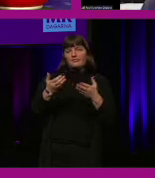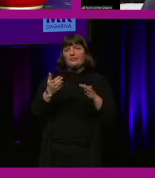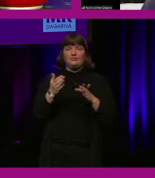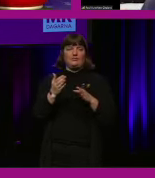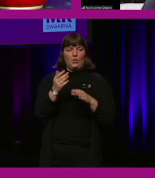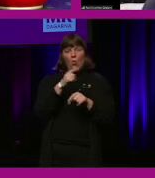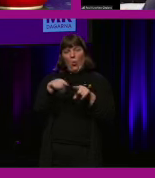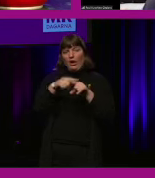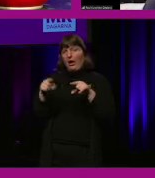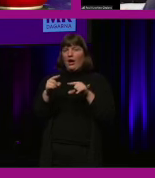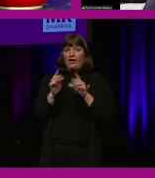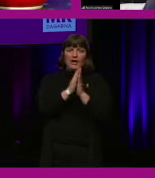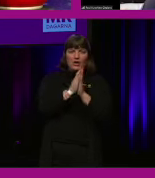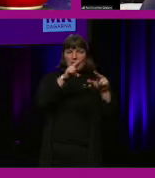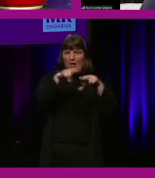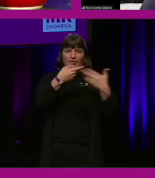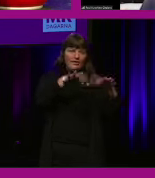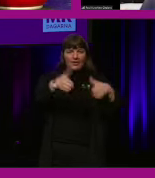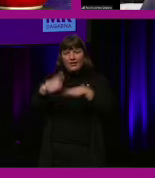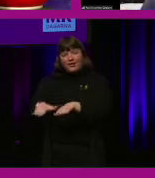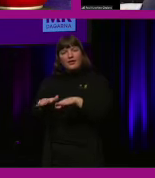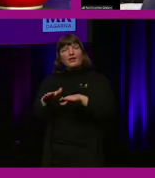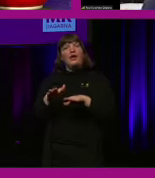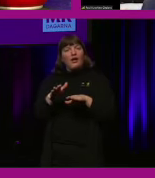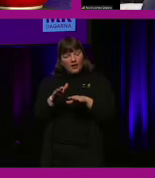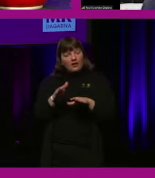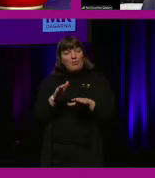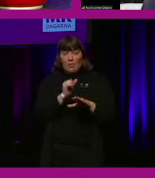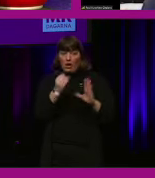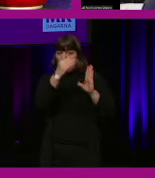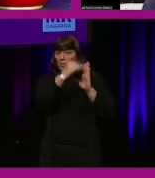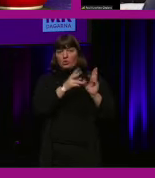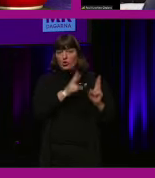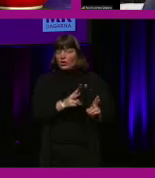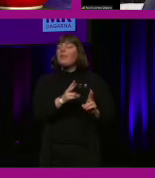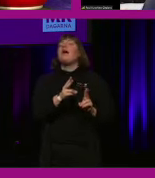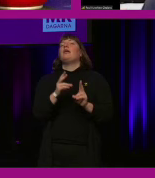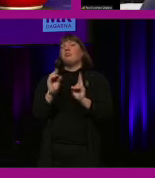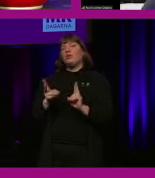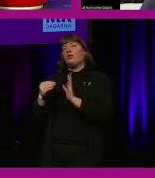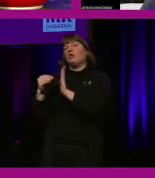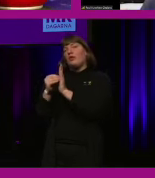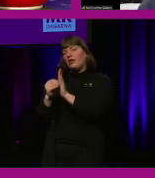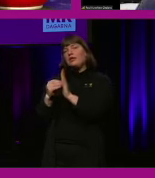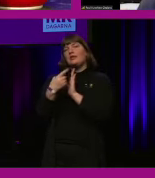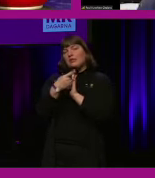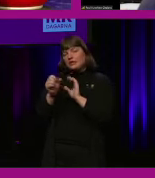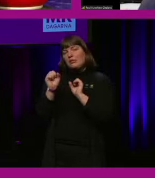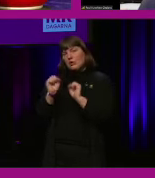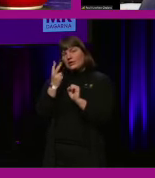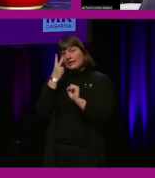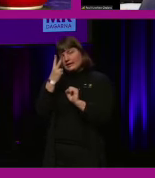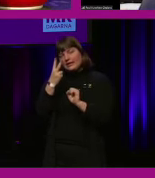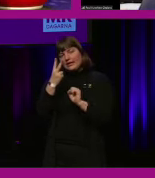synagogues, don't close down trade unions. The Universal Declaration doesn't only say that, it also says you have to address the